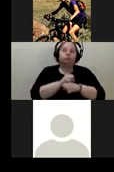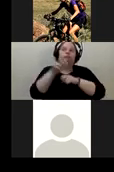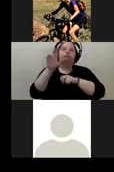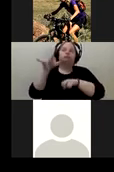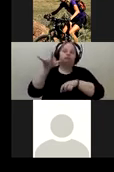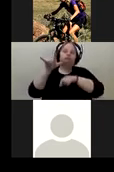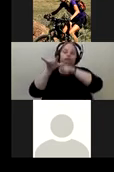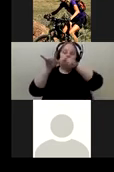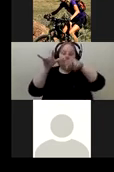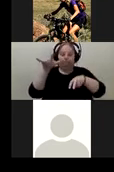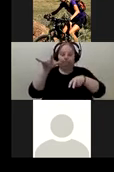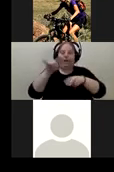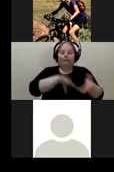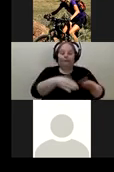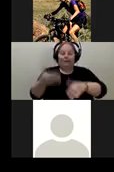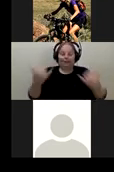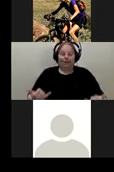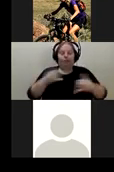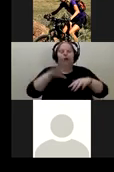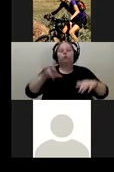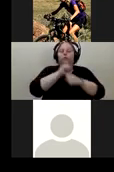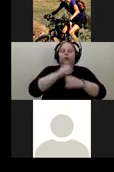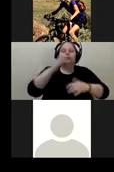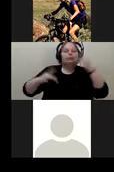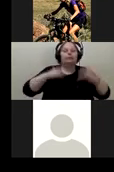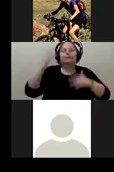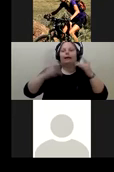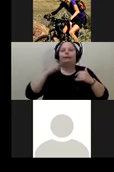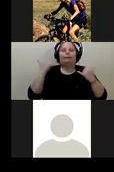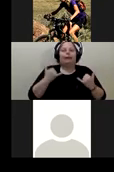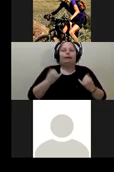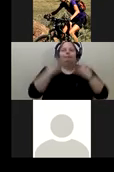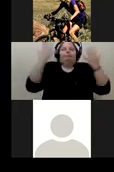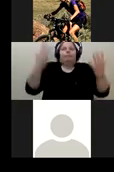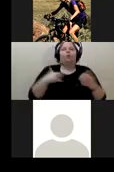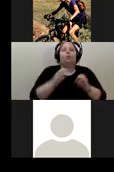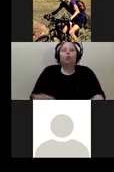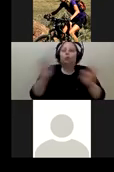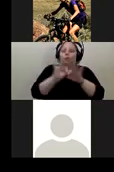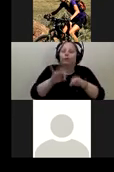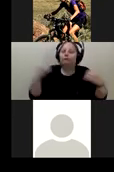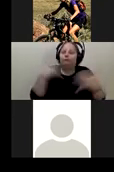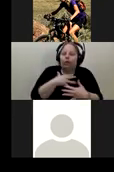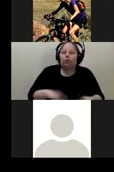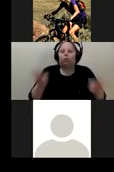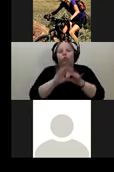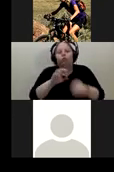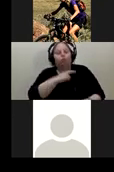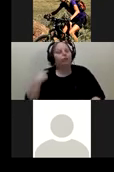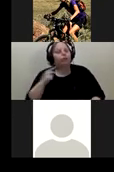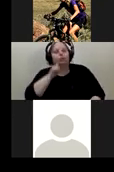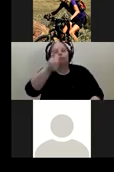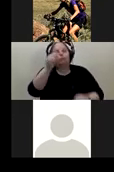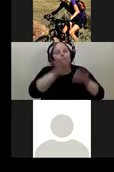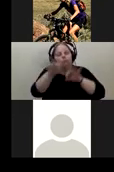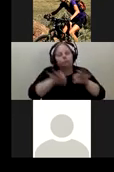if I were to die right now, at least I'd do it on doing something incredibly exciting, or it's worth the fear, it's worth the risk. You had to rationalize that